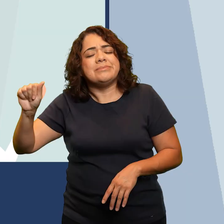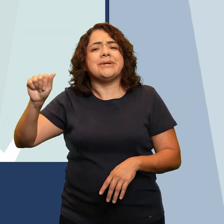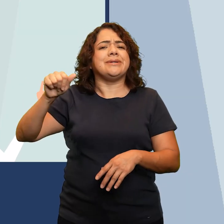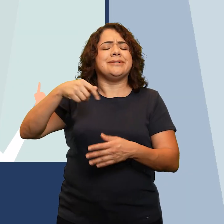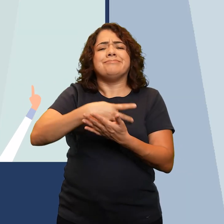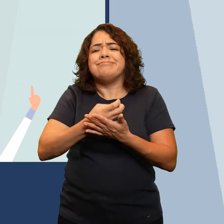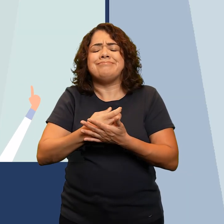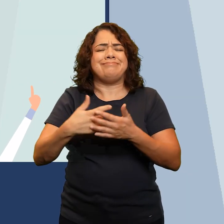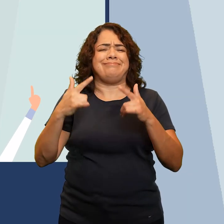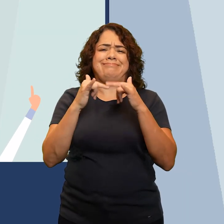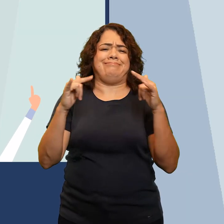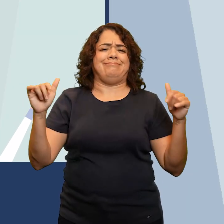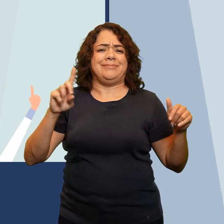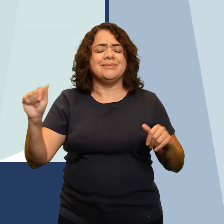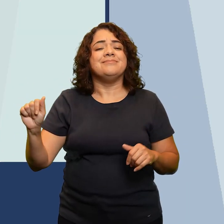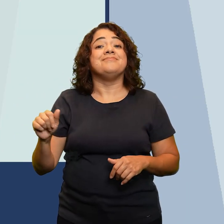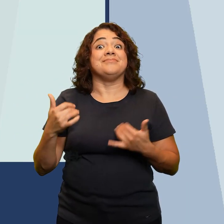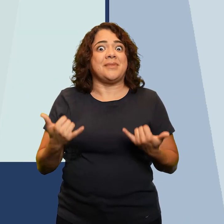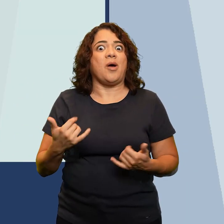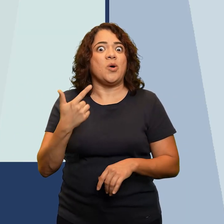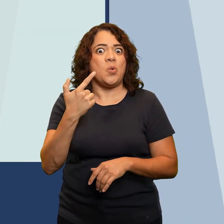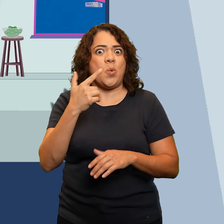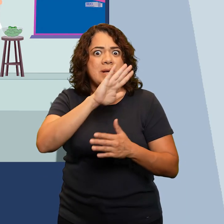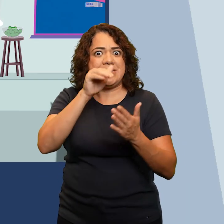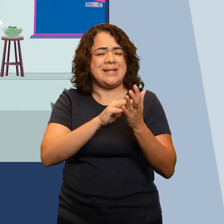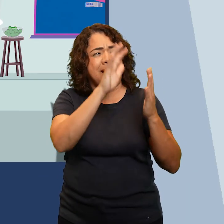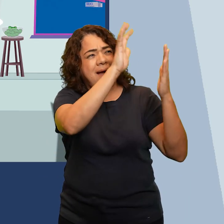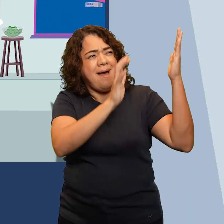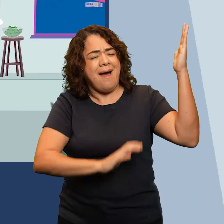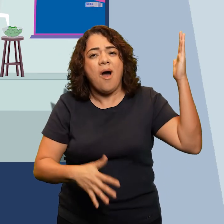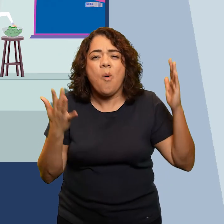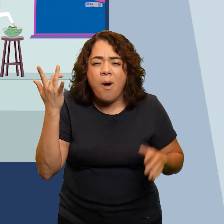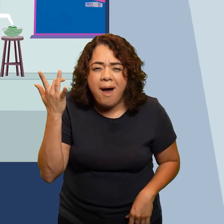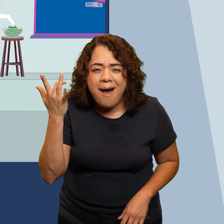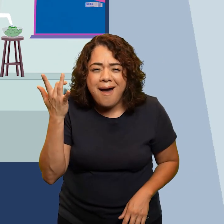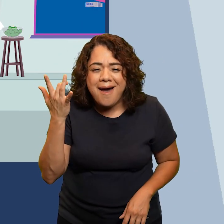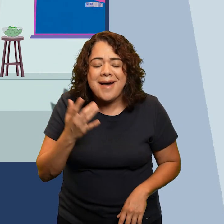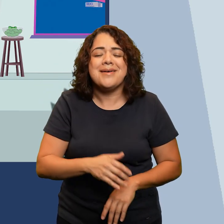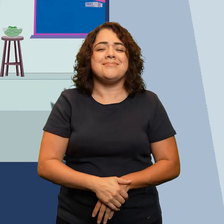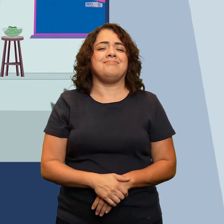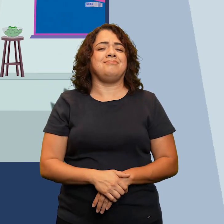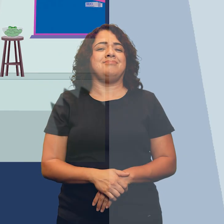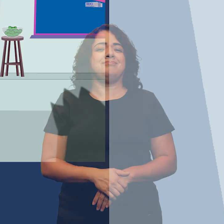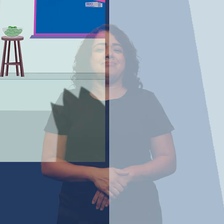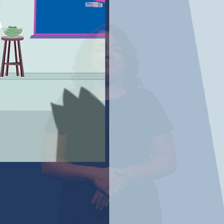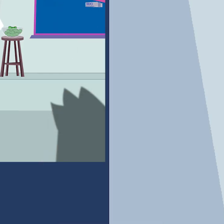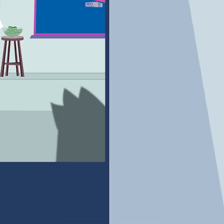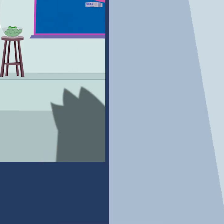And why 21? Well, you see— Oh, I know!